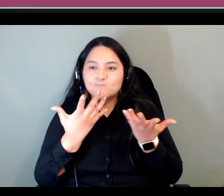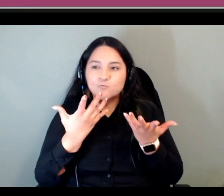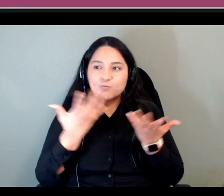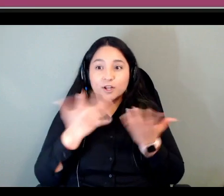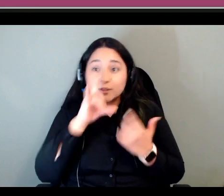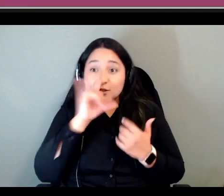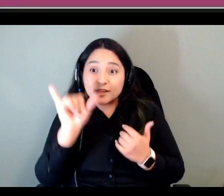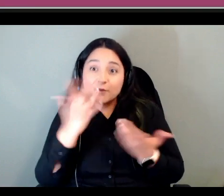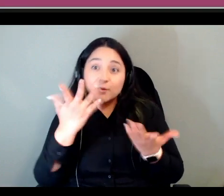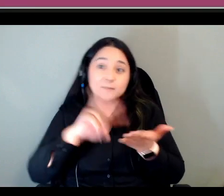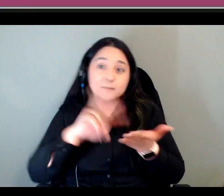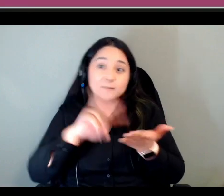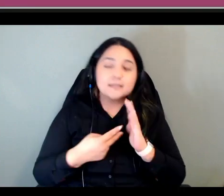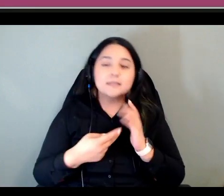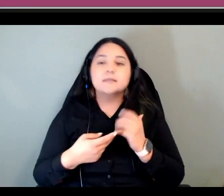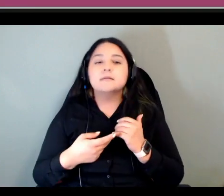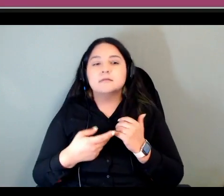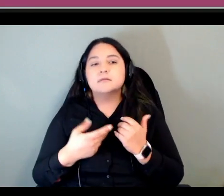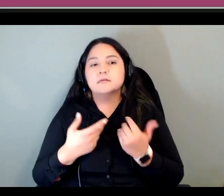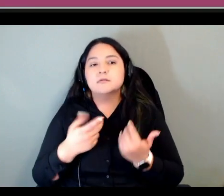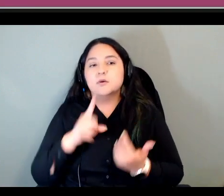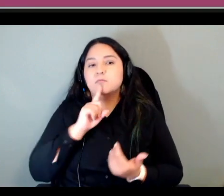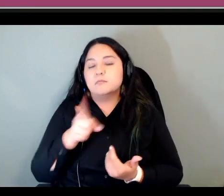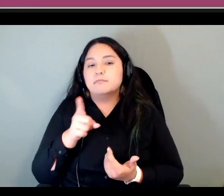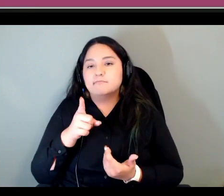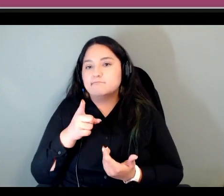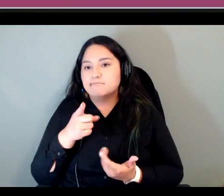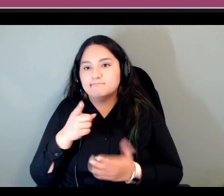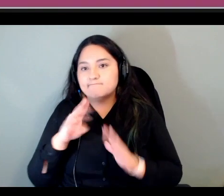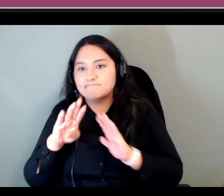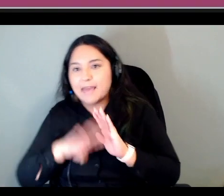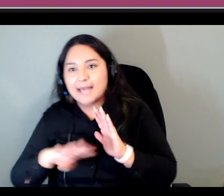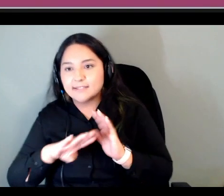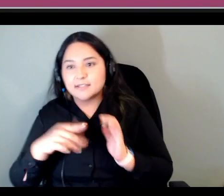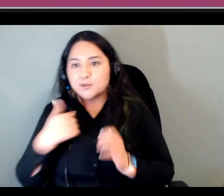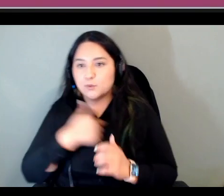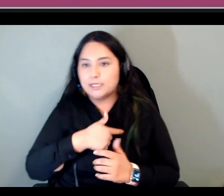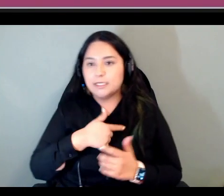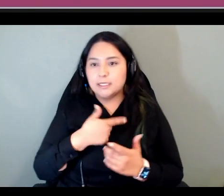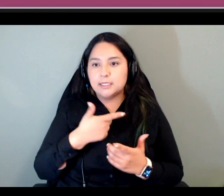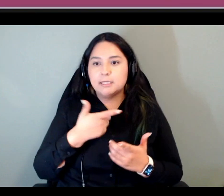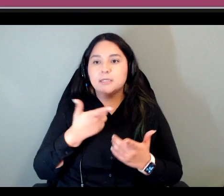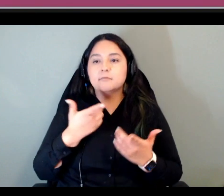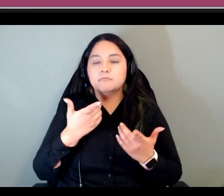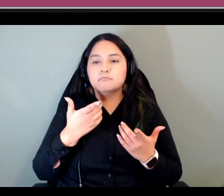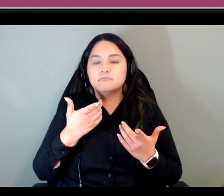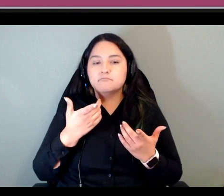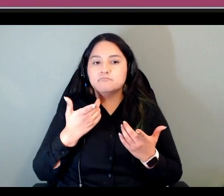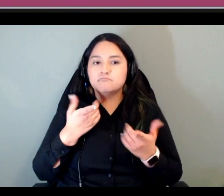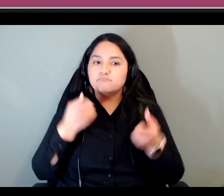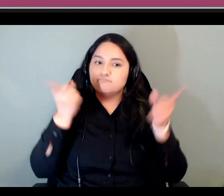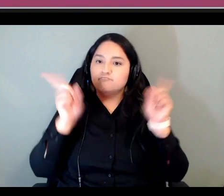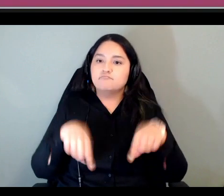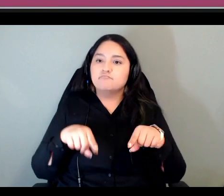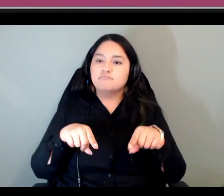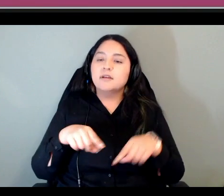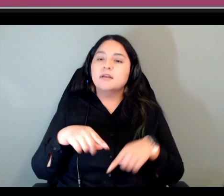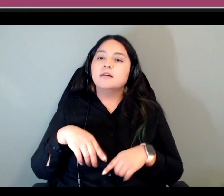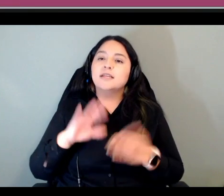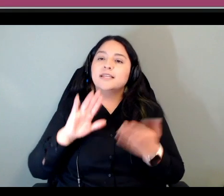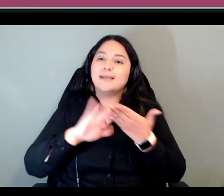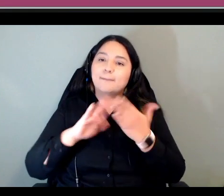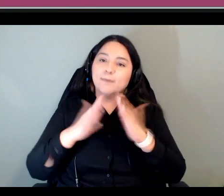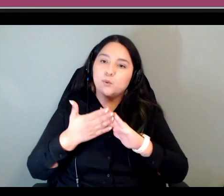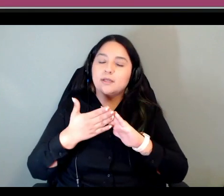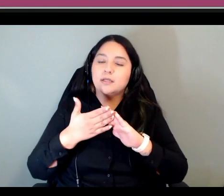like. And so basically in the end, we arrived at a community-centered license agreement. So